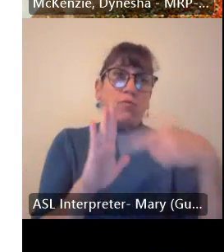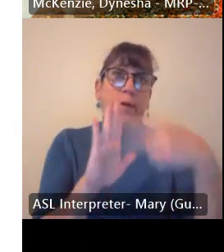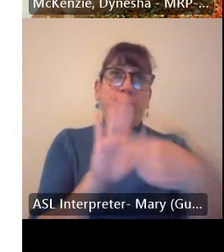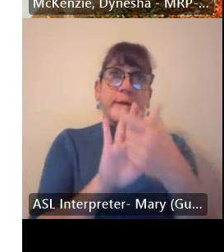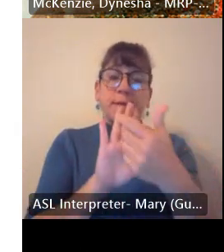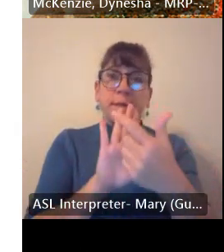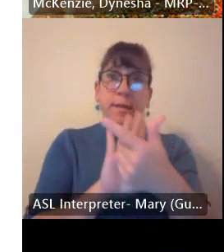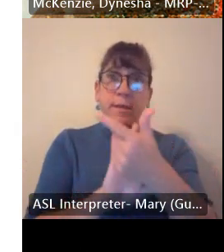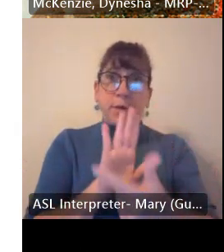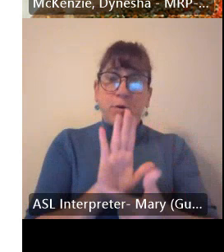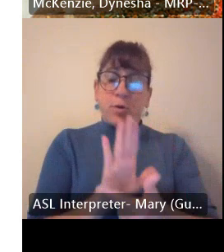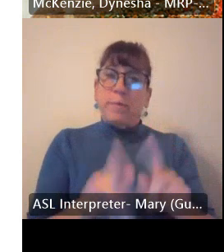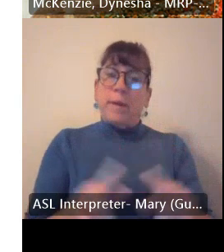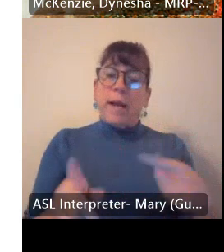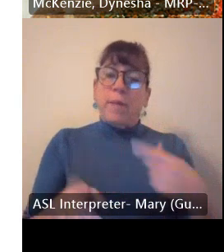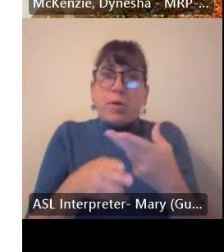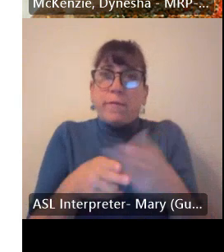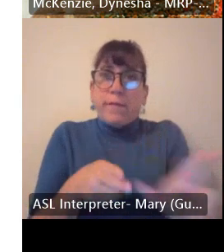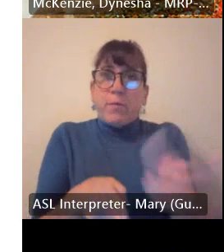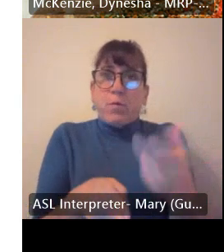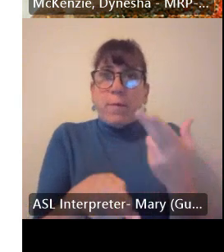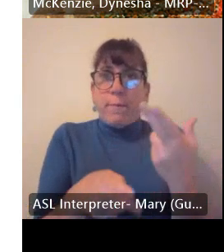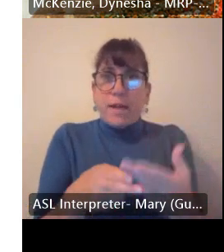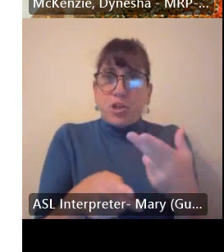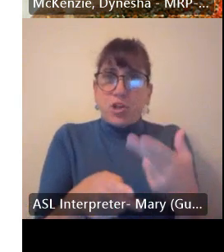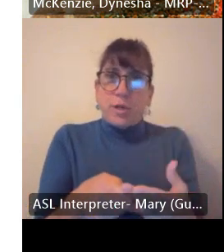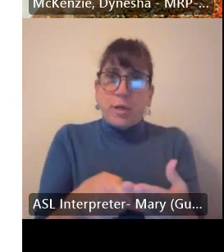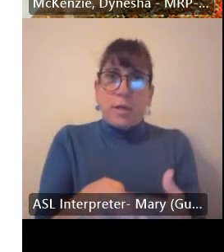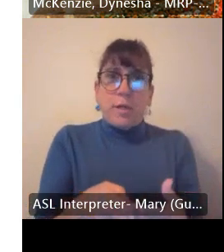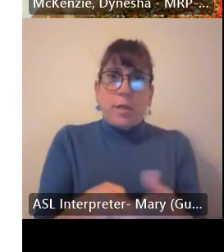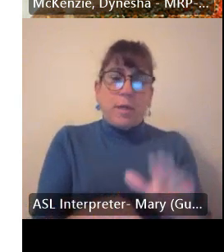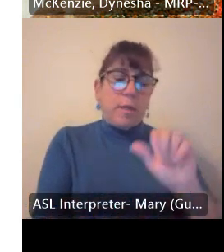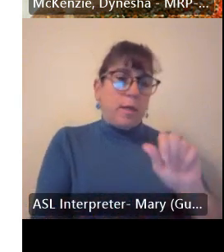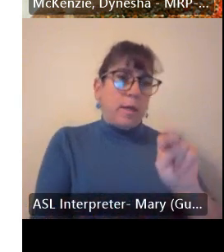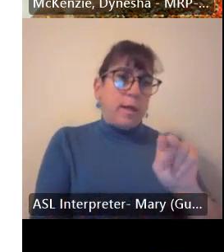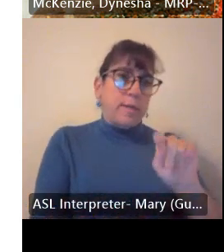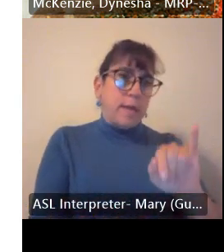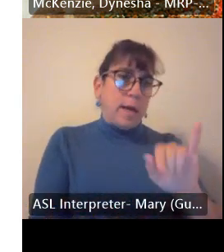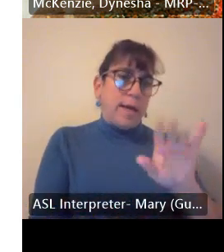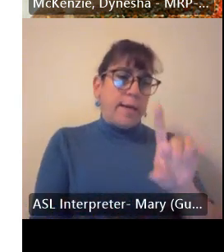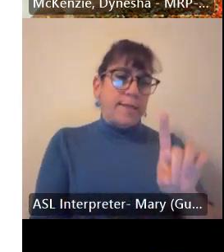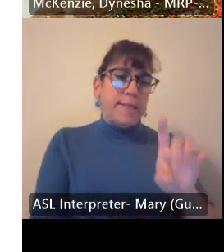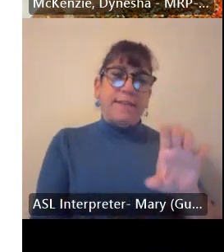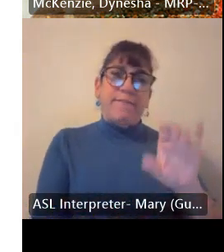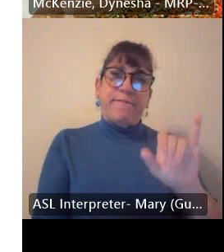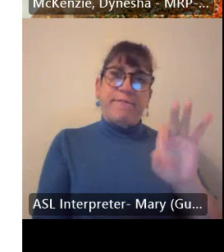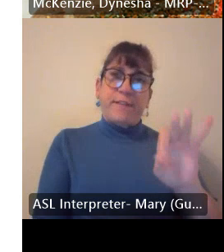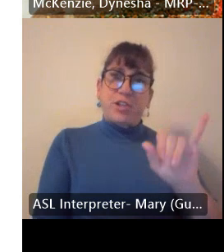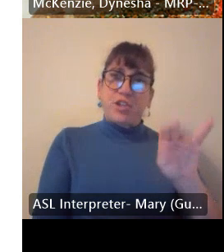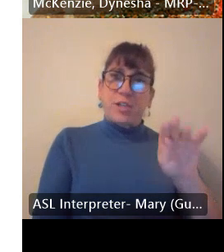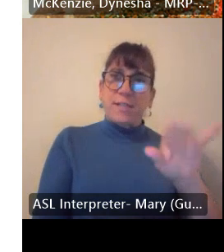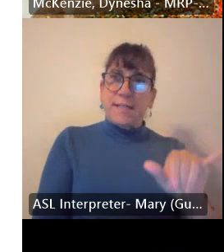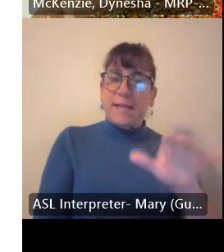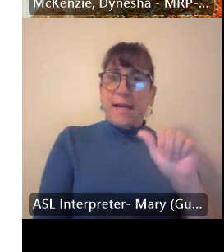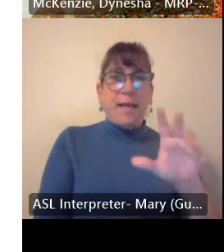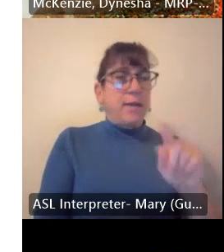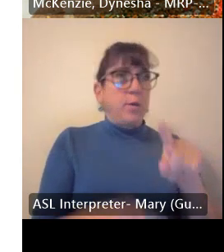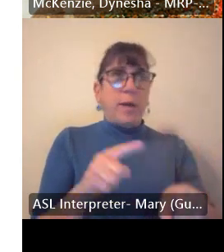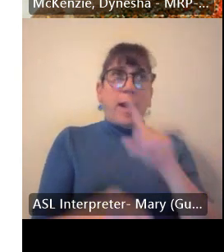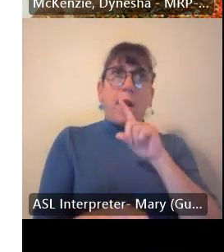I'm going to just briefly mention the Anti-Deficiency Act. Again, that is, you can't